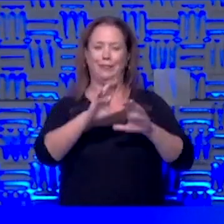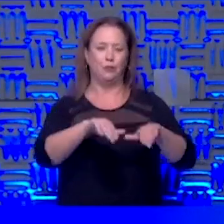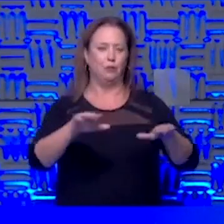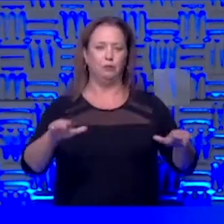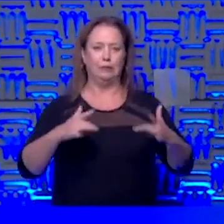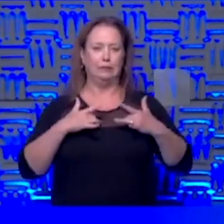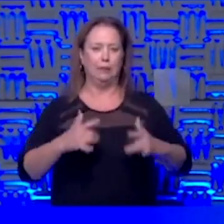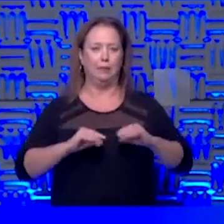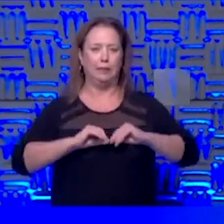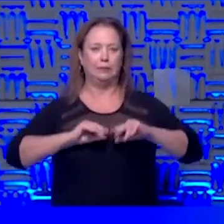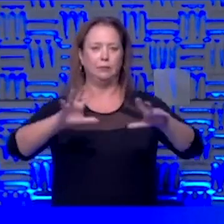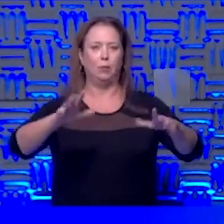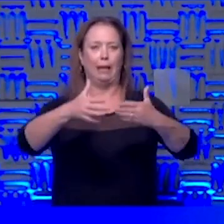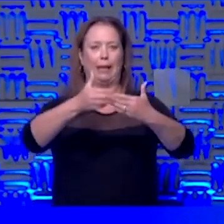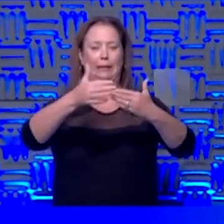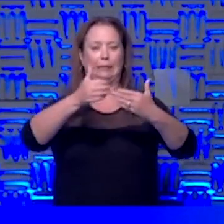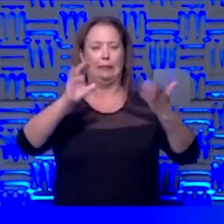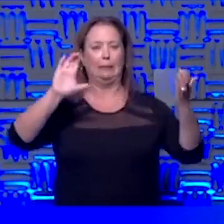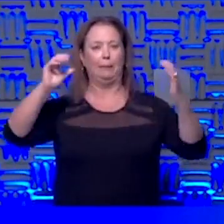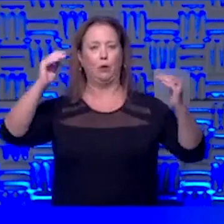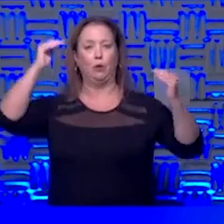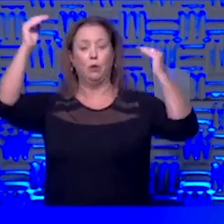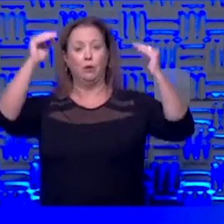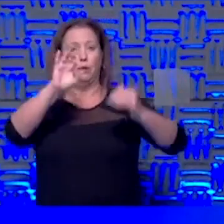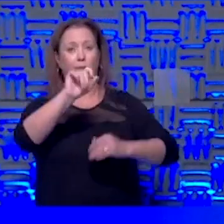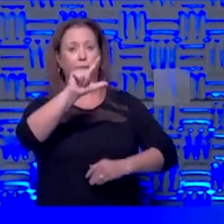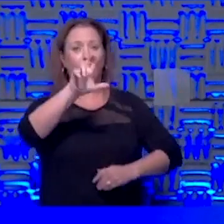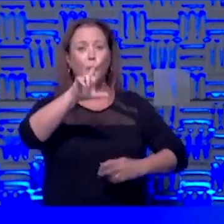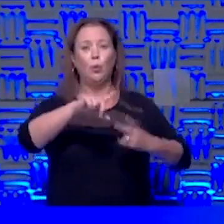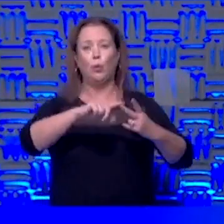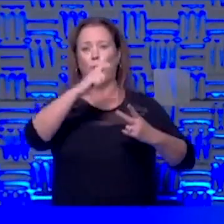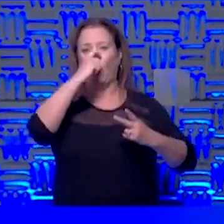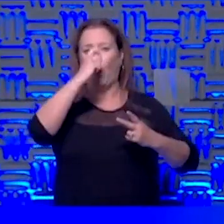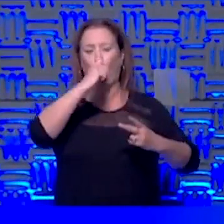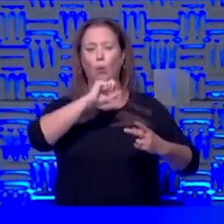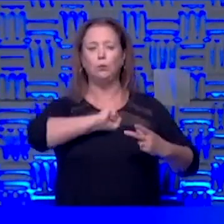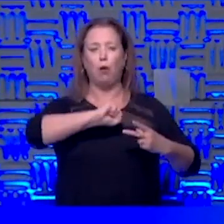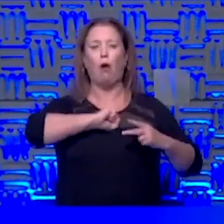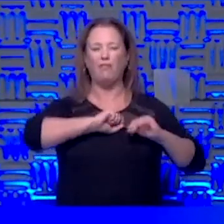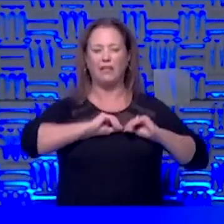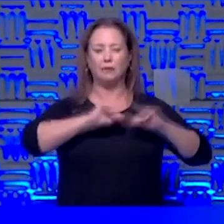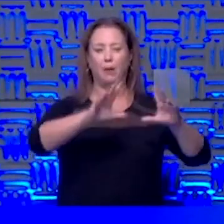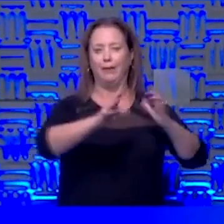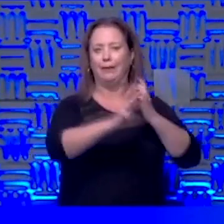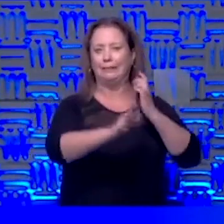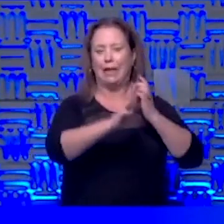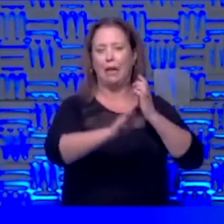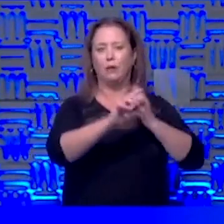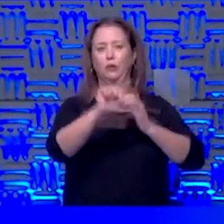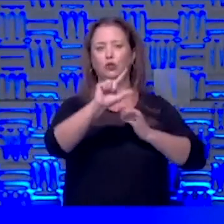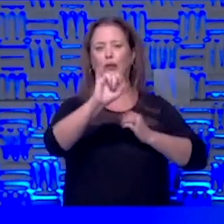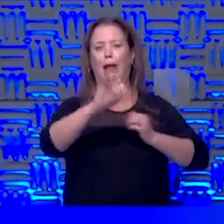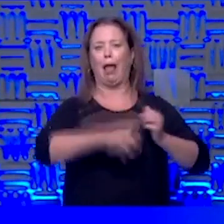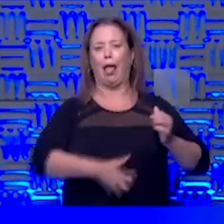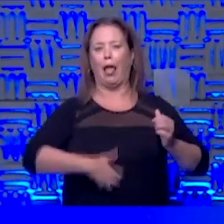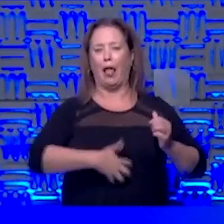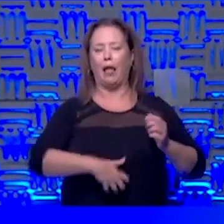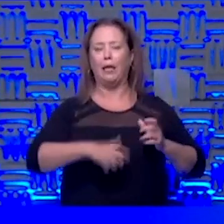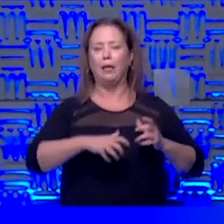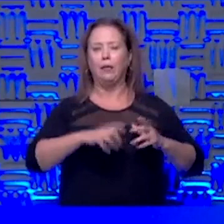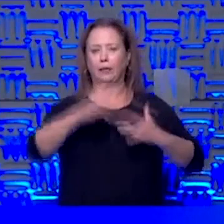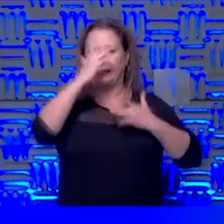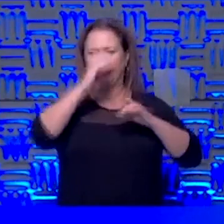a lot easier and a lot more than adults do. Influenza, cough and cold viruses like you talked about, diarrhea or GI illnesses.